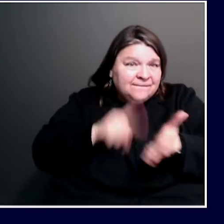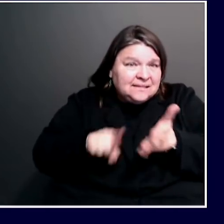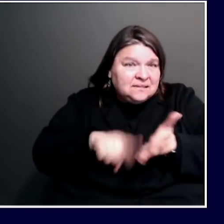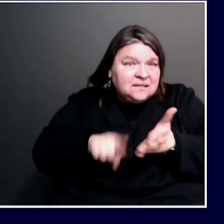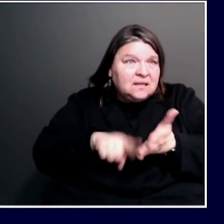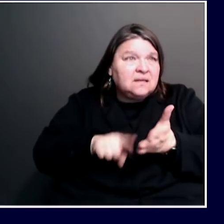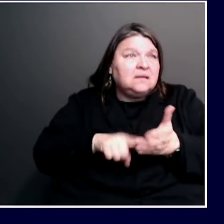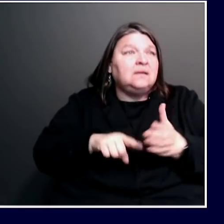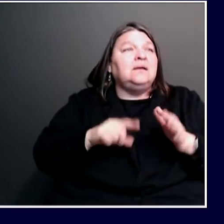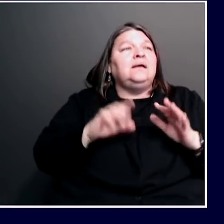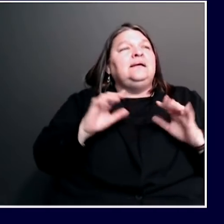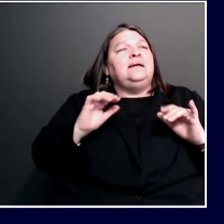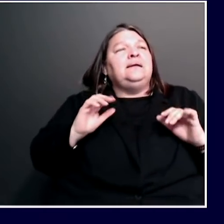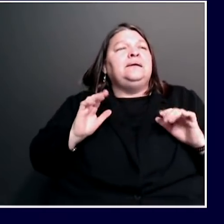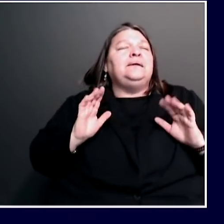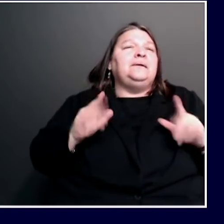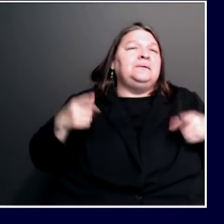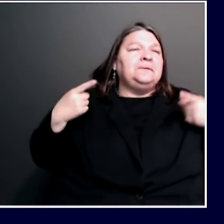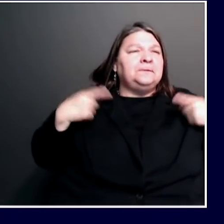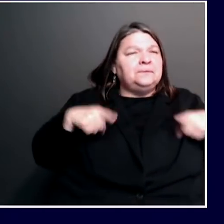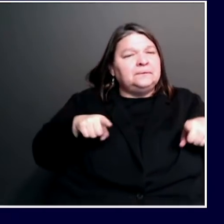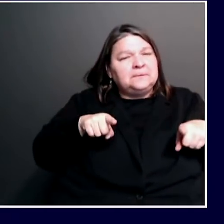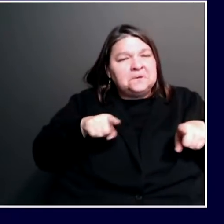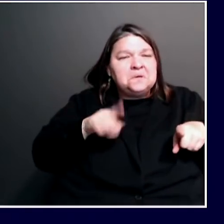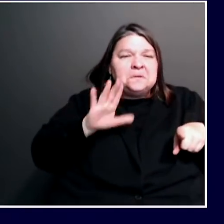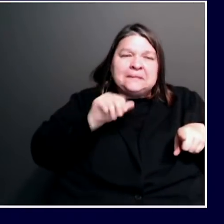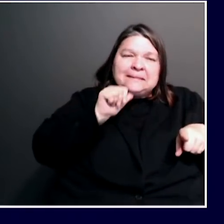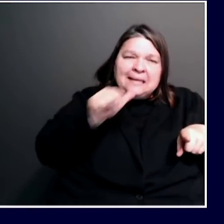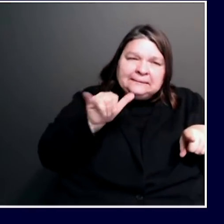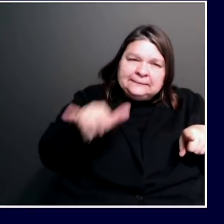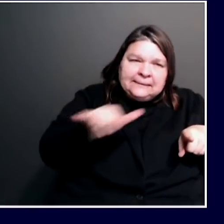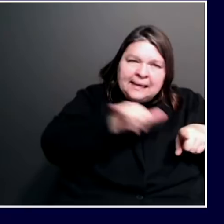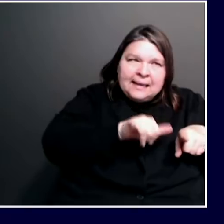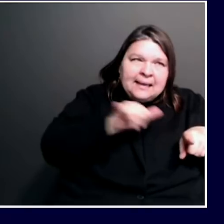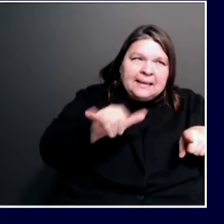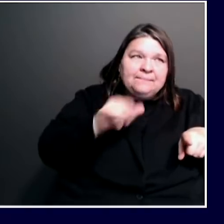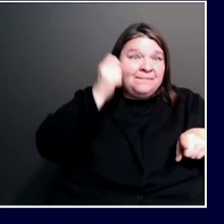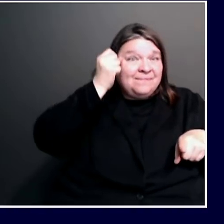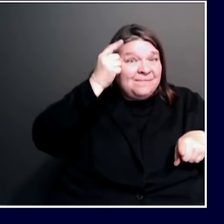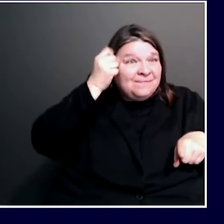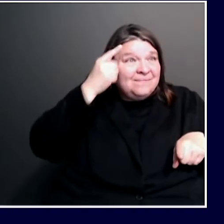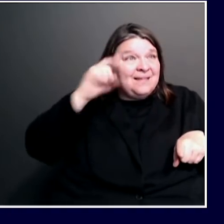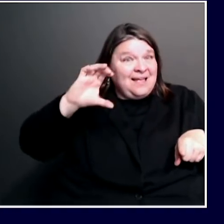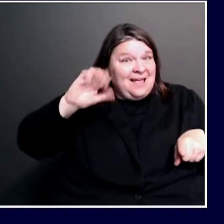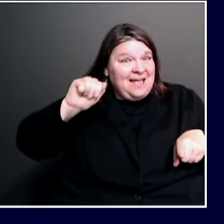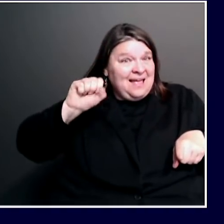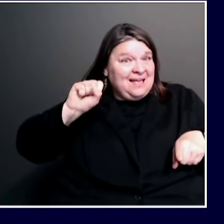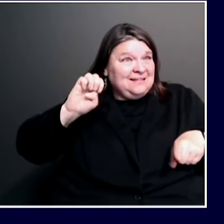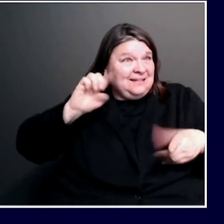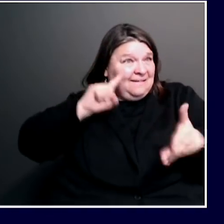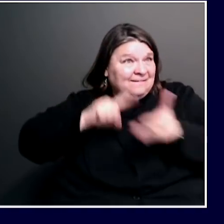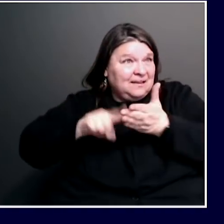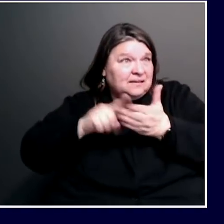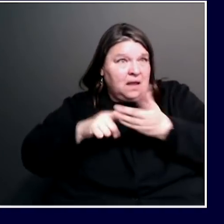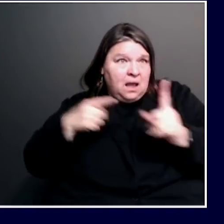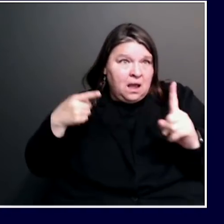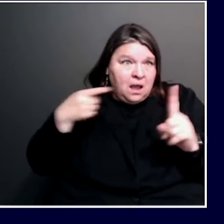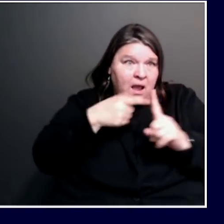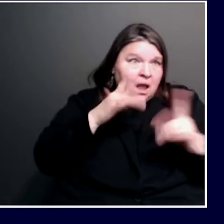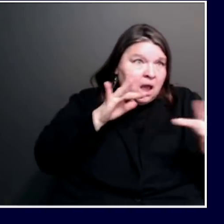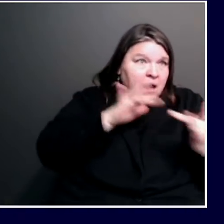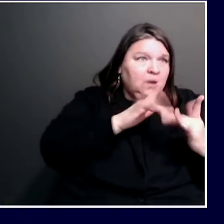Case investigation works with the individual who is positive for COVID-19. That one of the jobs of